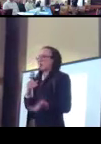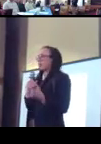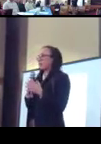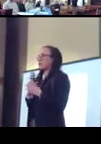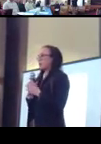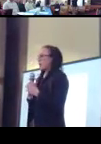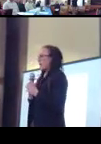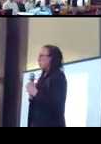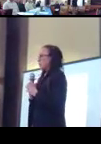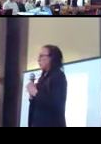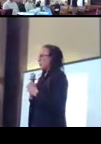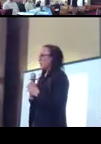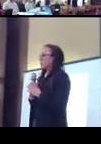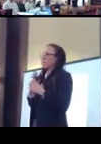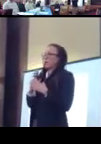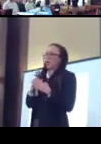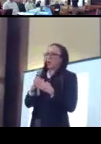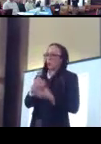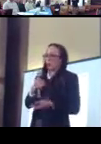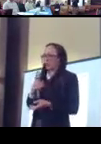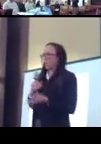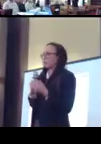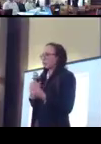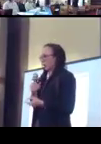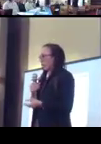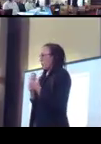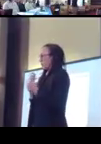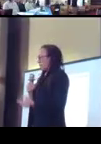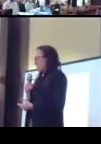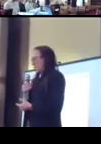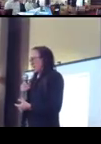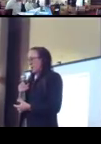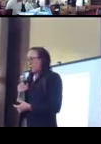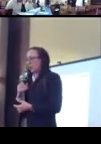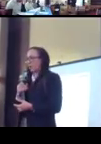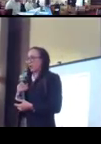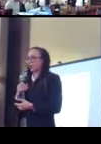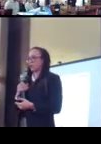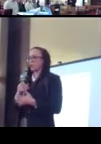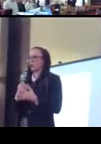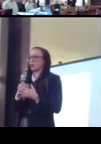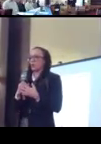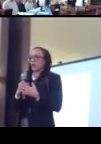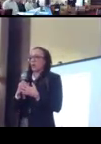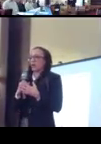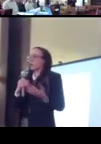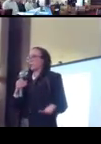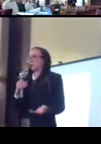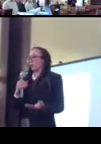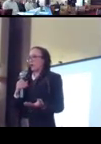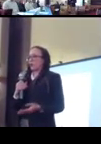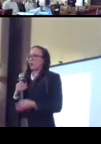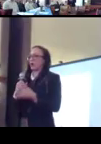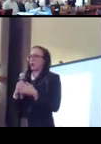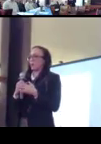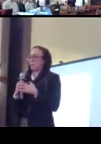for online for about 6 weeks, workshop, working group, neighborhood ambassadors. So, and